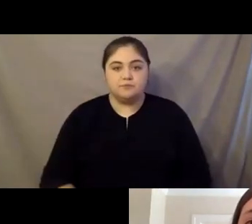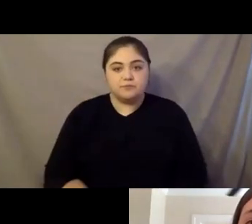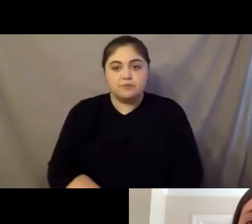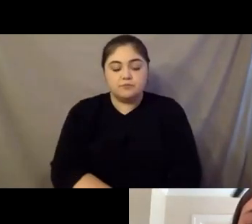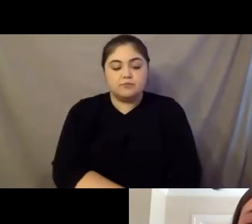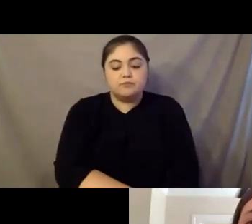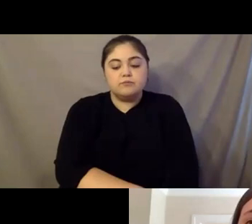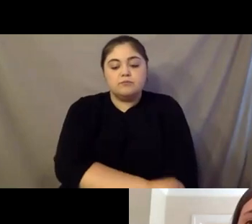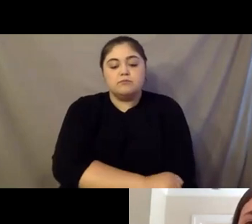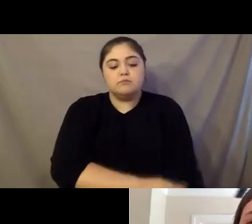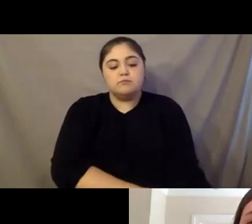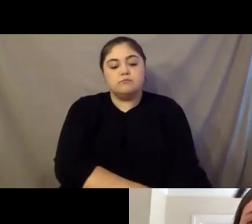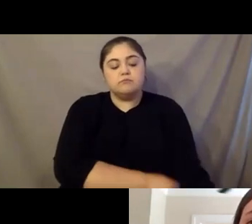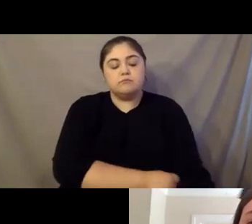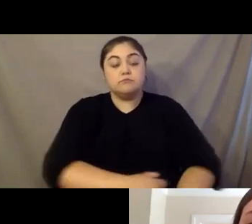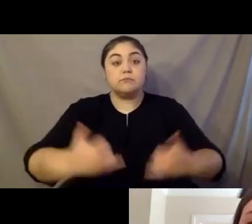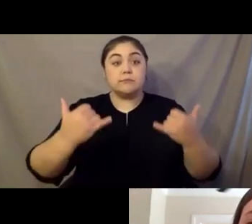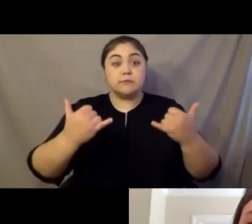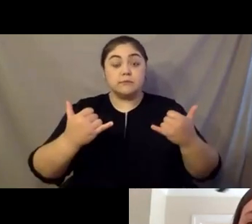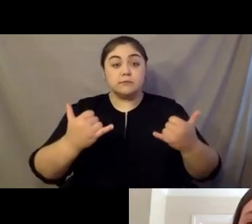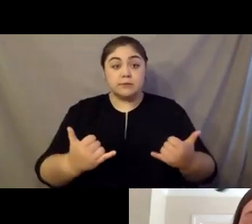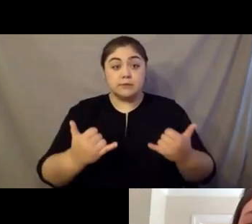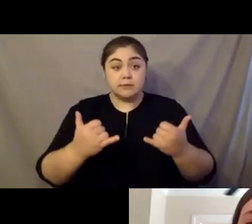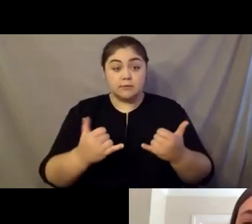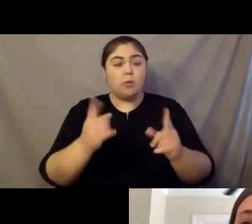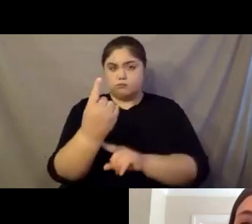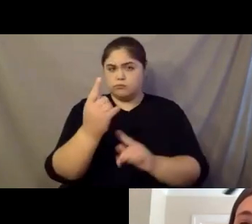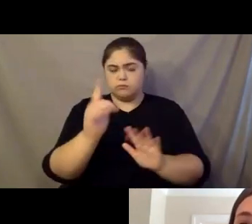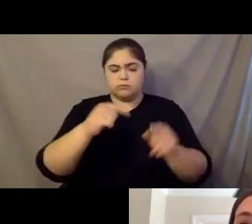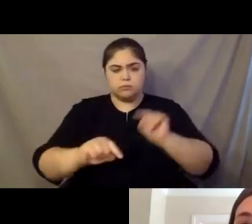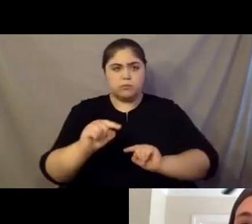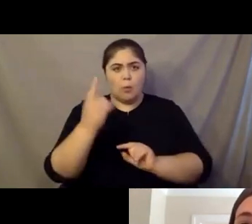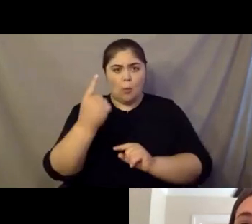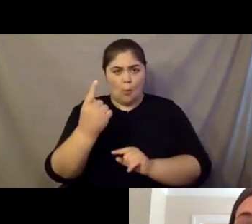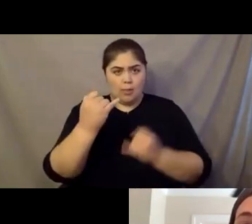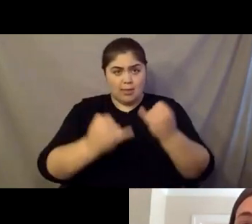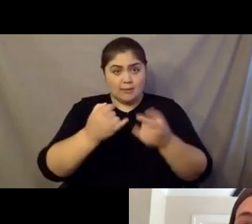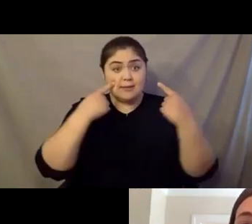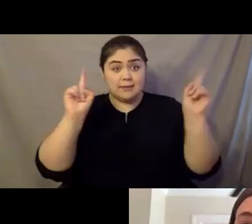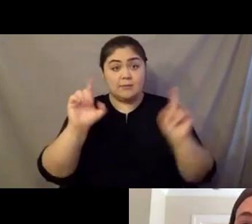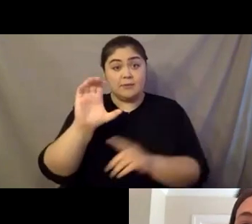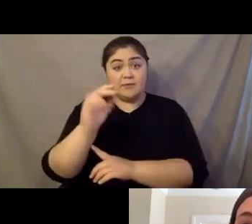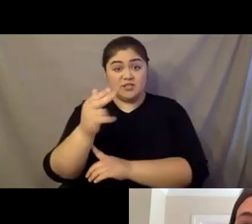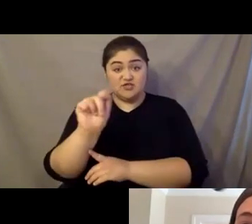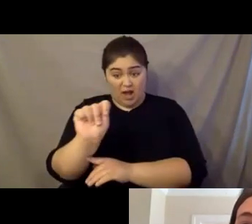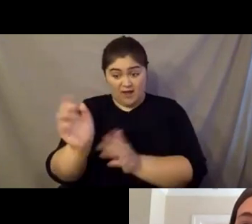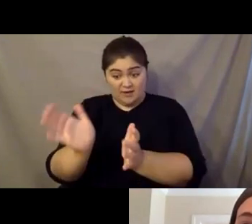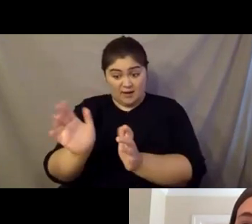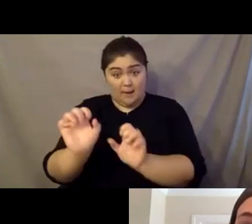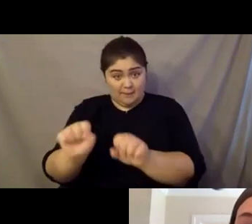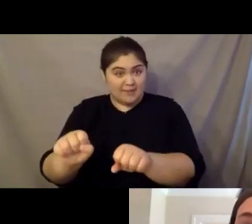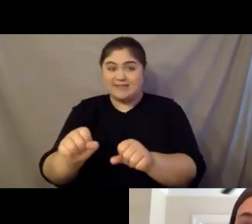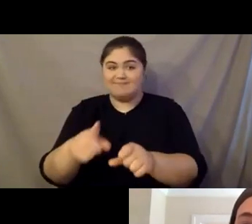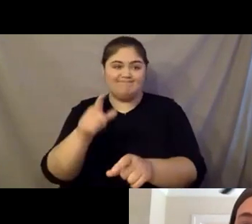Today's webinar, one last announcement before we begin. The chat feature is disabled, however, you can